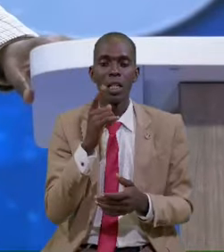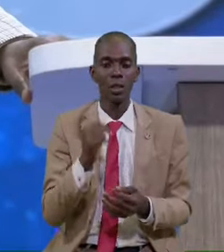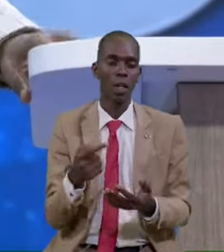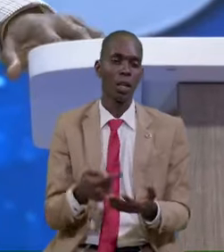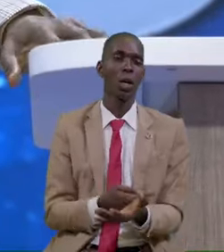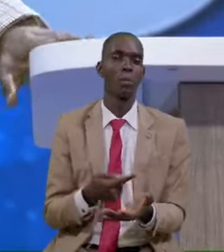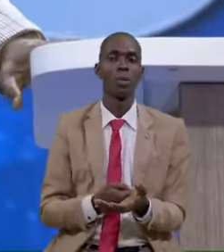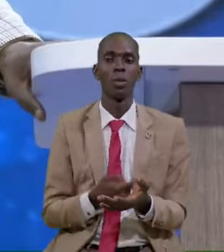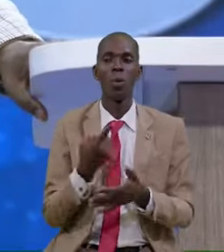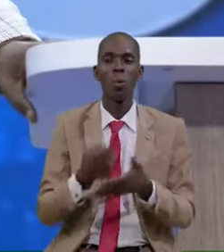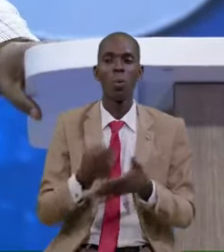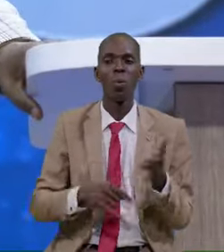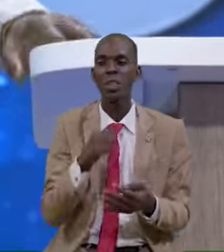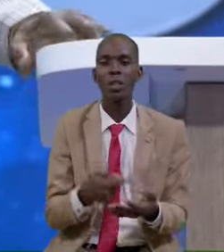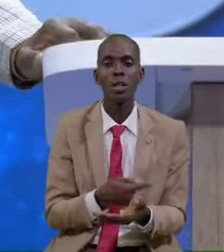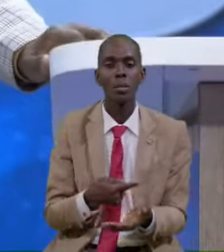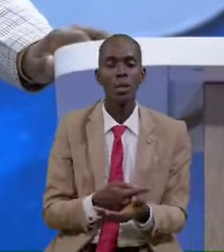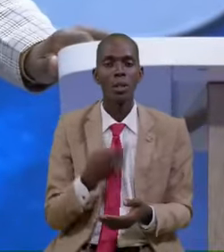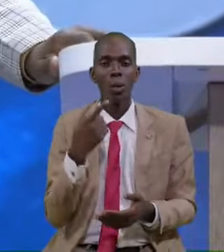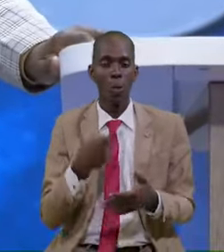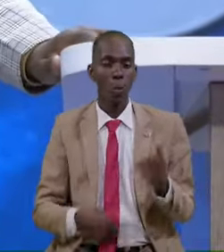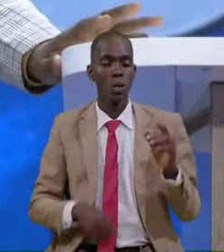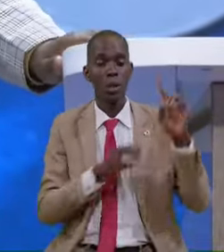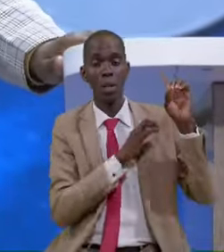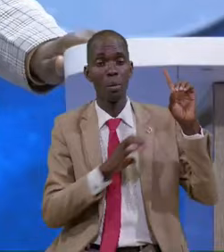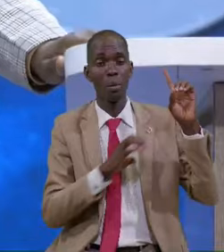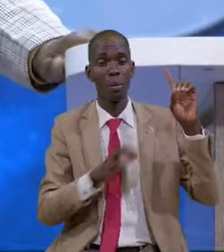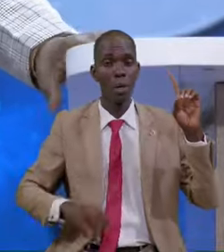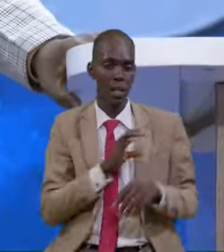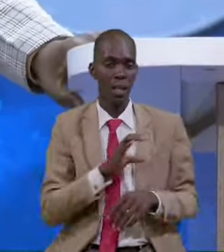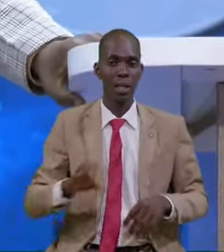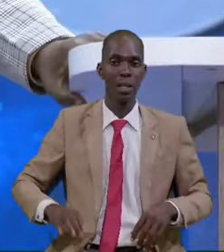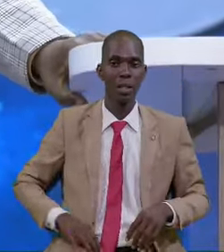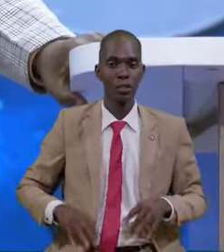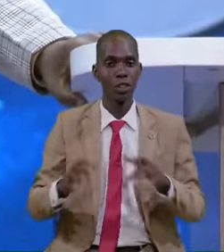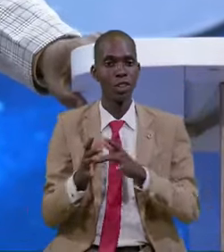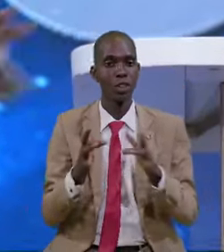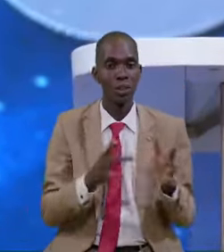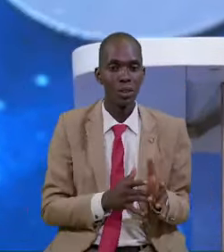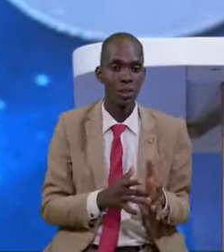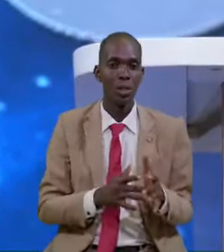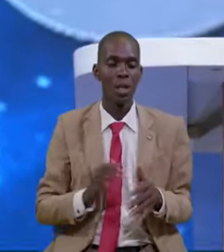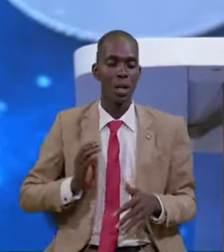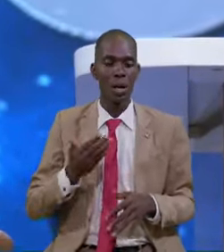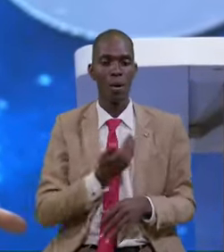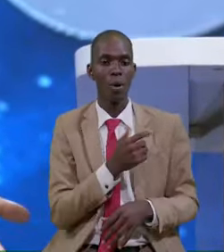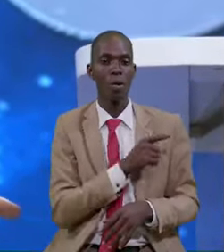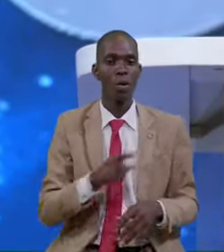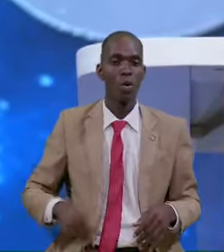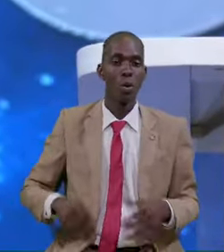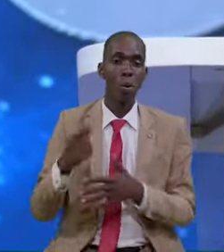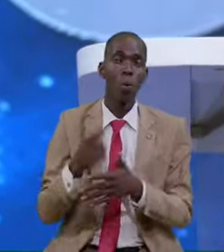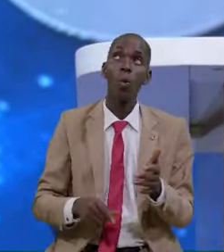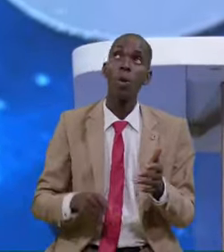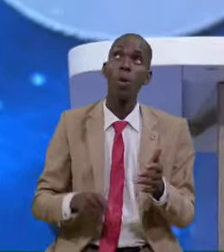What's the gospel? What Emmanuel, Christ Jesus our Lord, what he came to